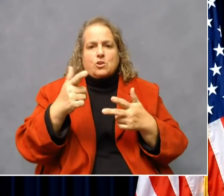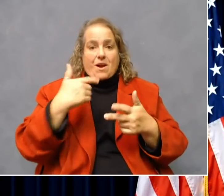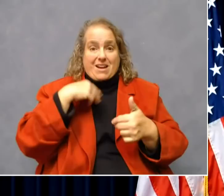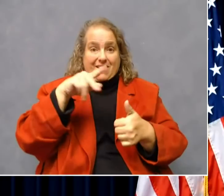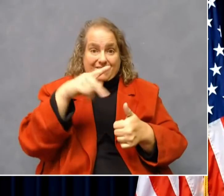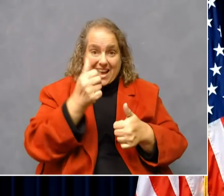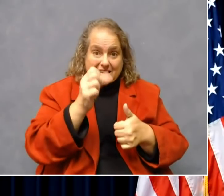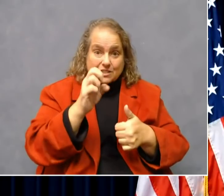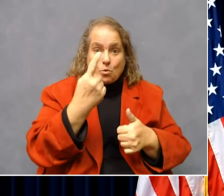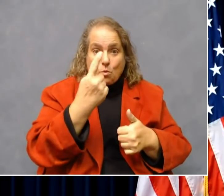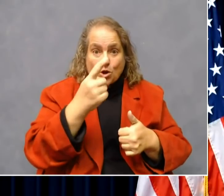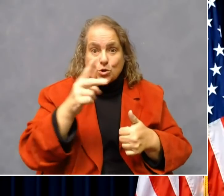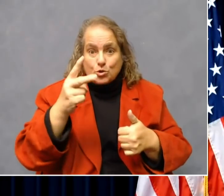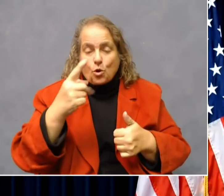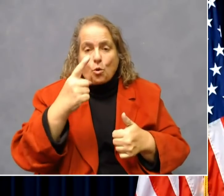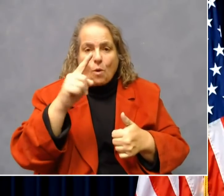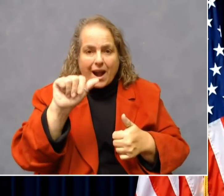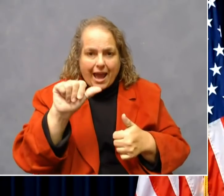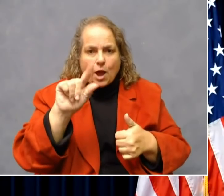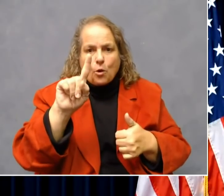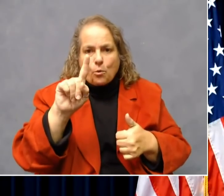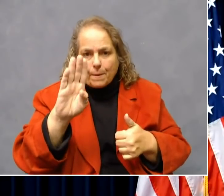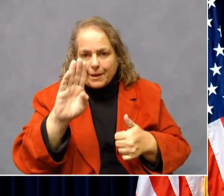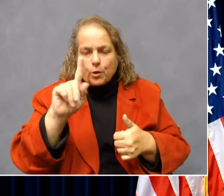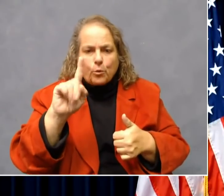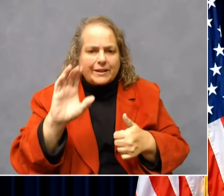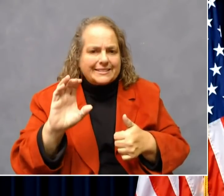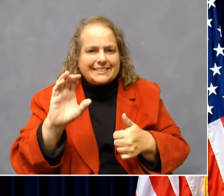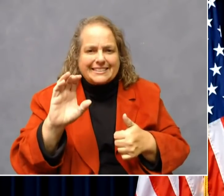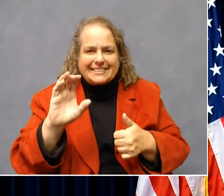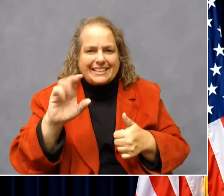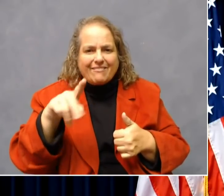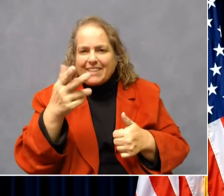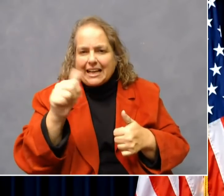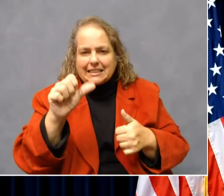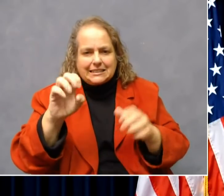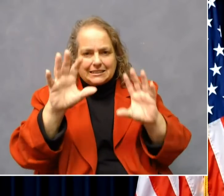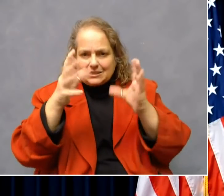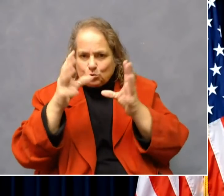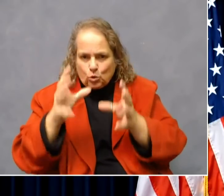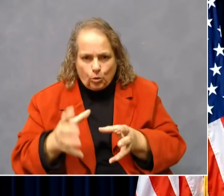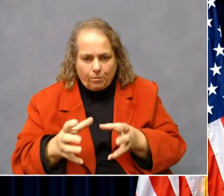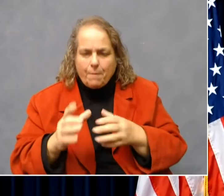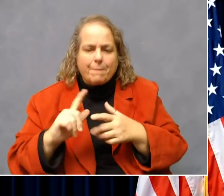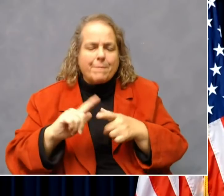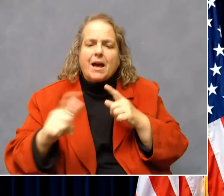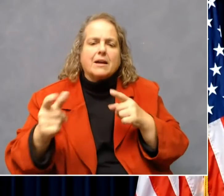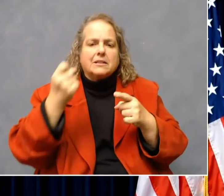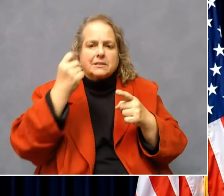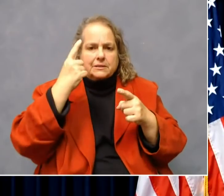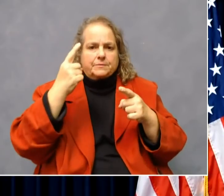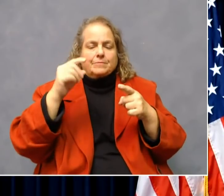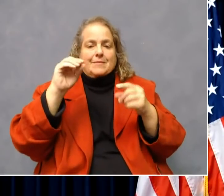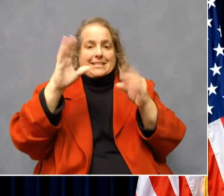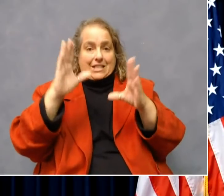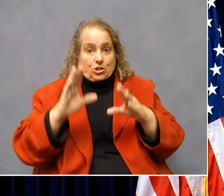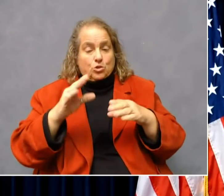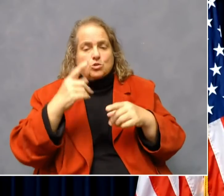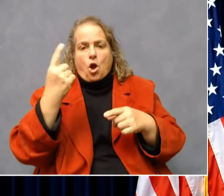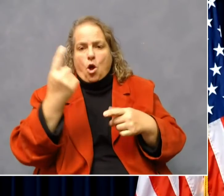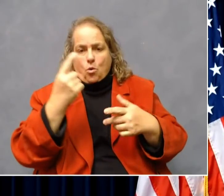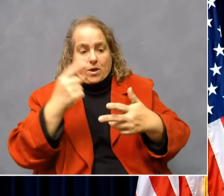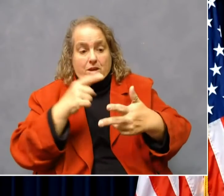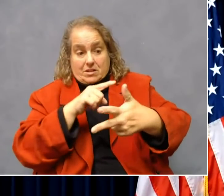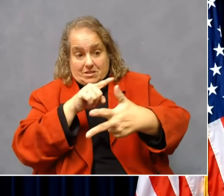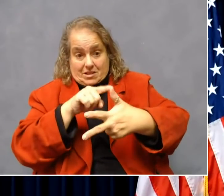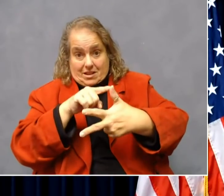there's 1A, 1B, and 1C, however you want to do that. But right behind healthcare workers,